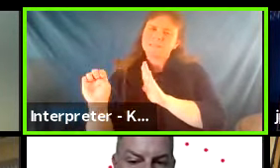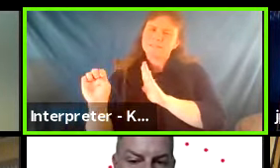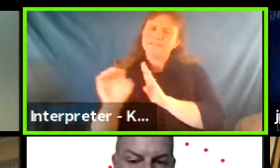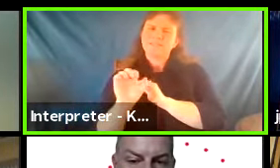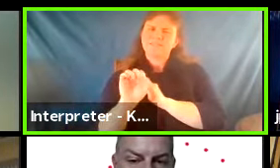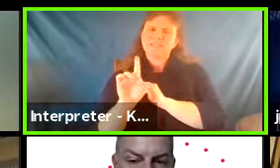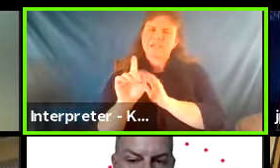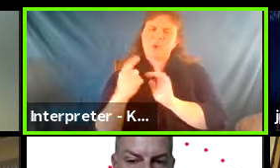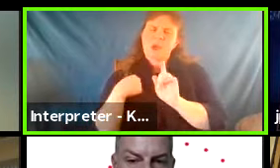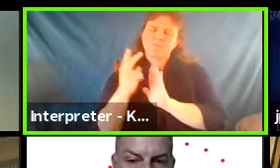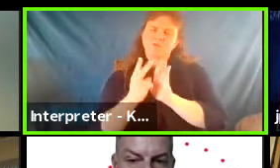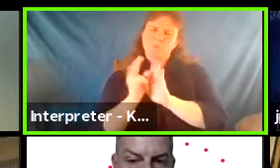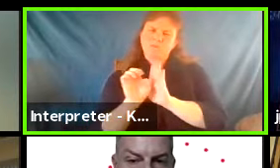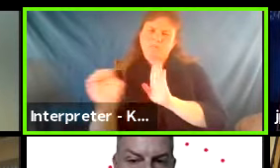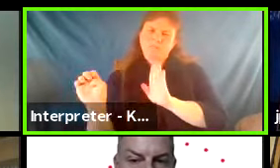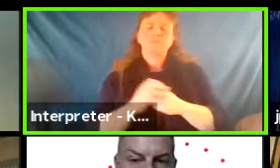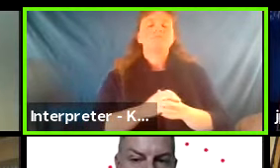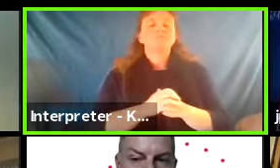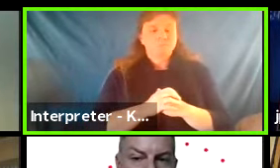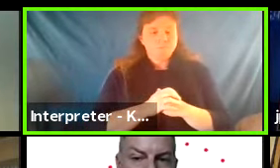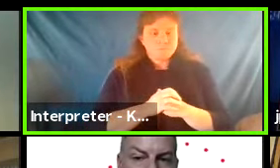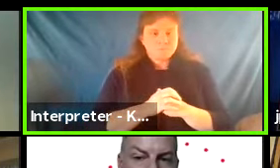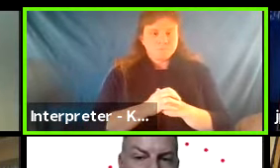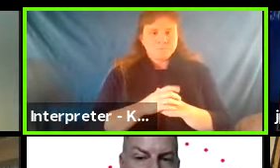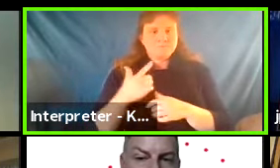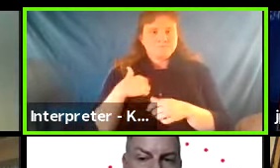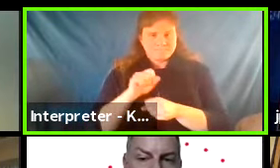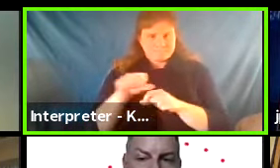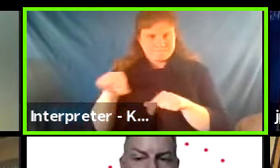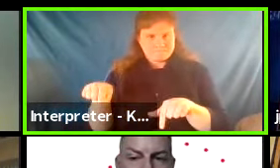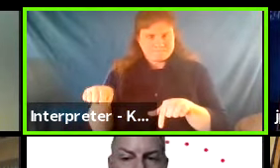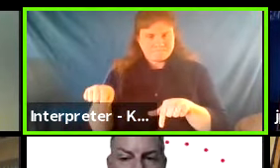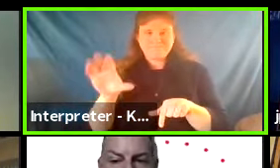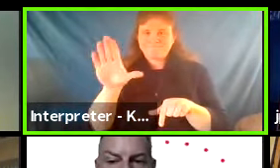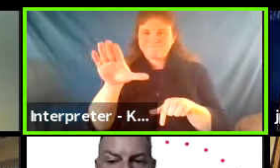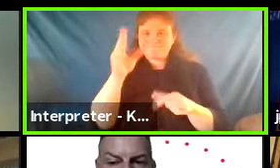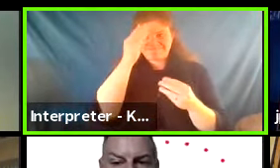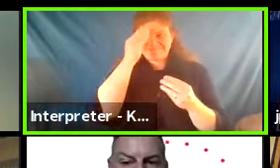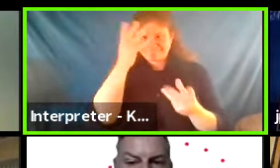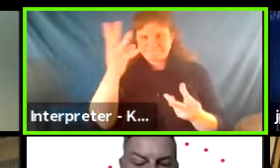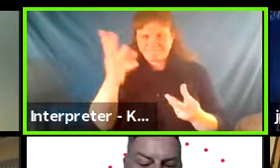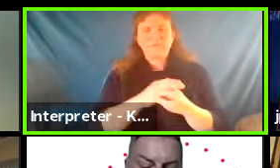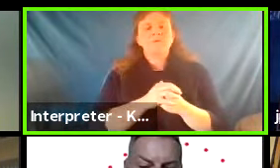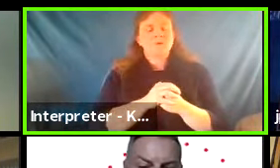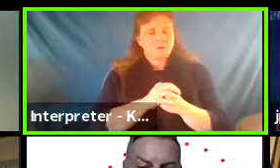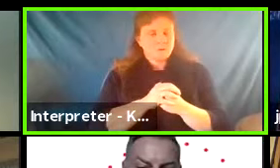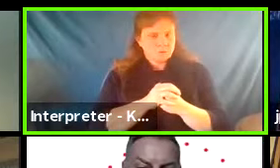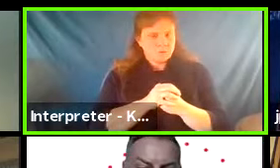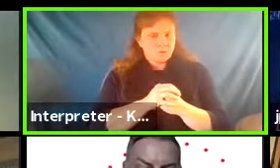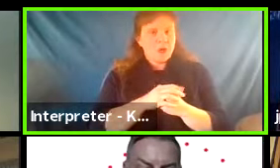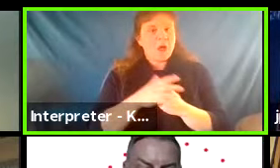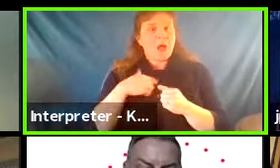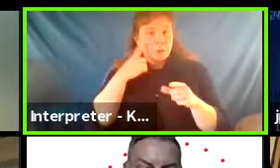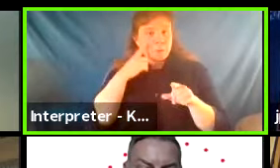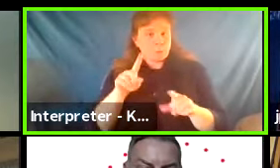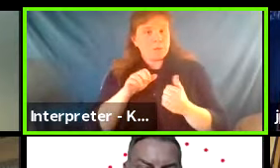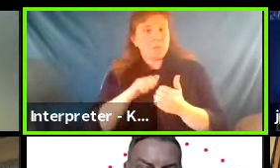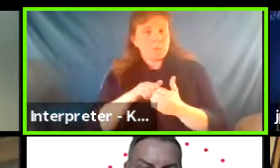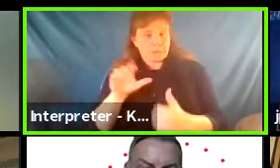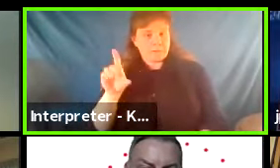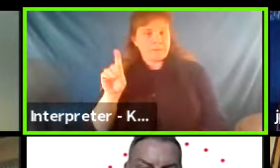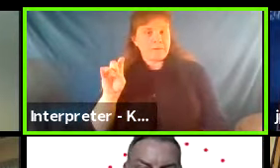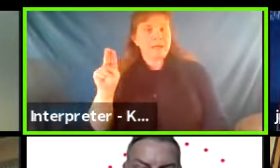I think here I really want to mention we cannot derail, and I, again, agree with Diana